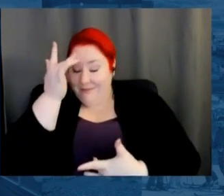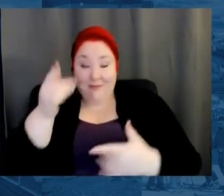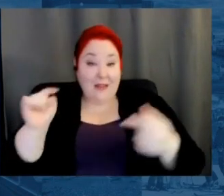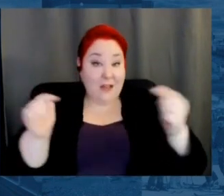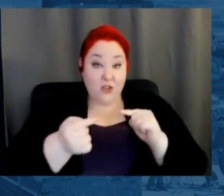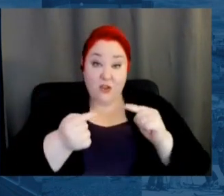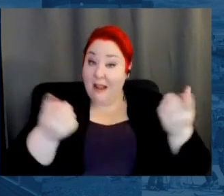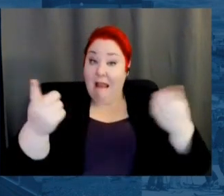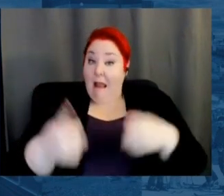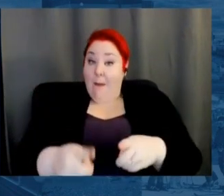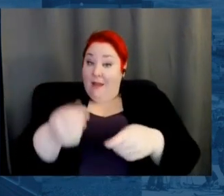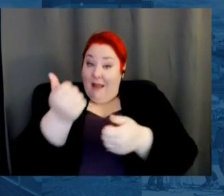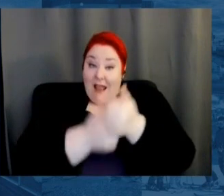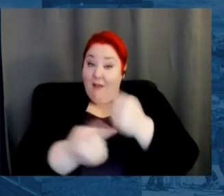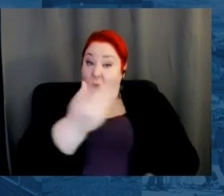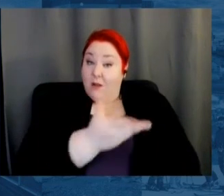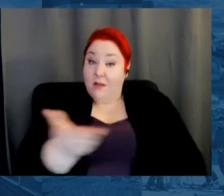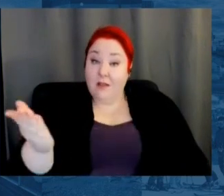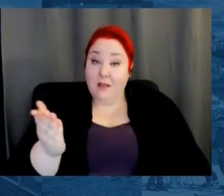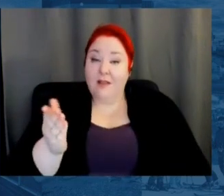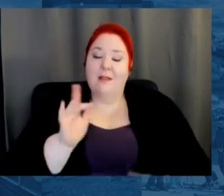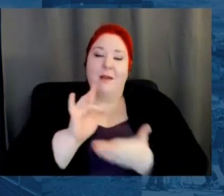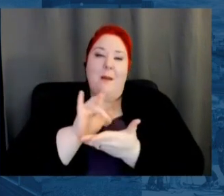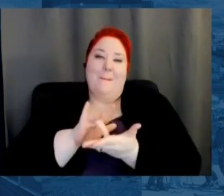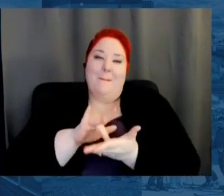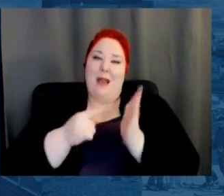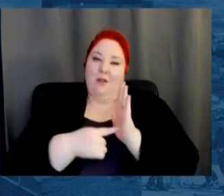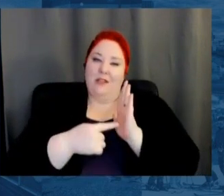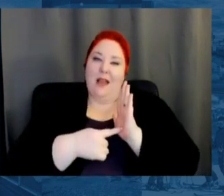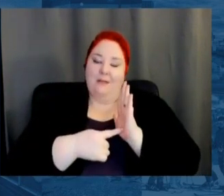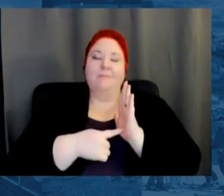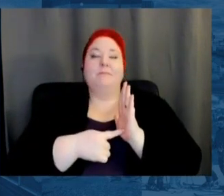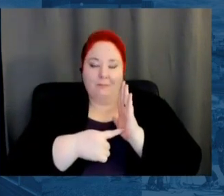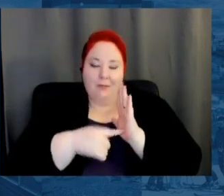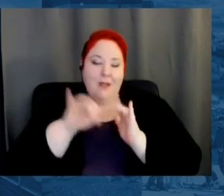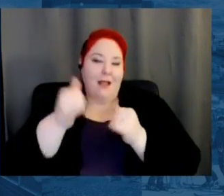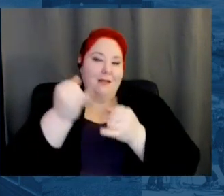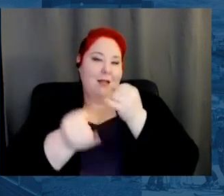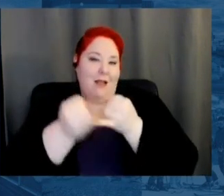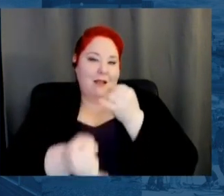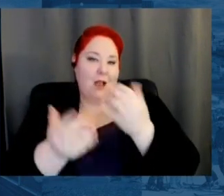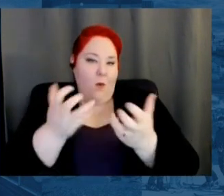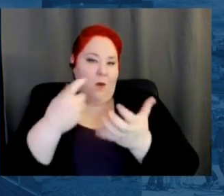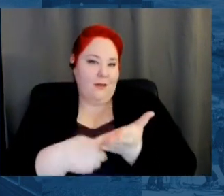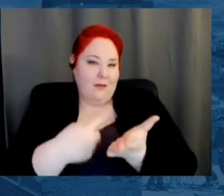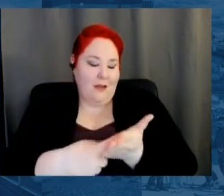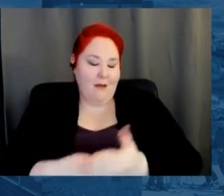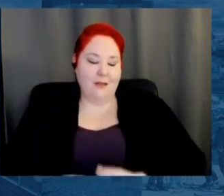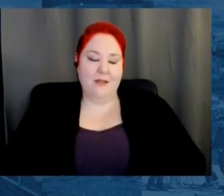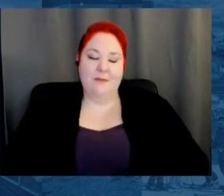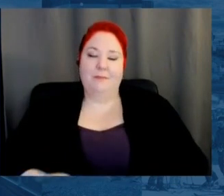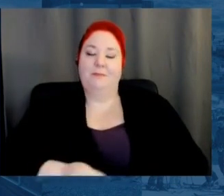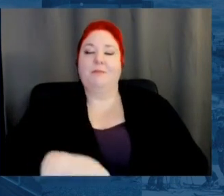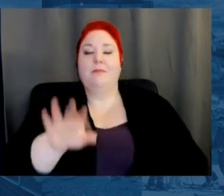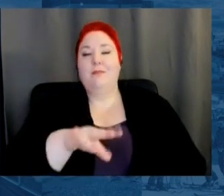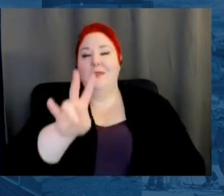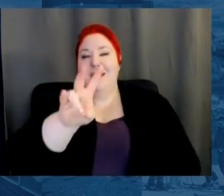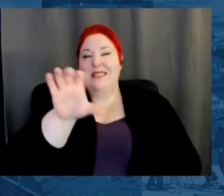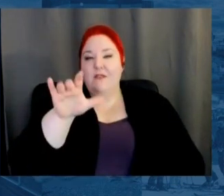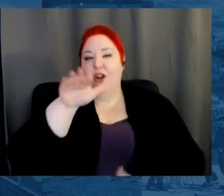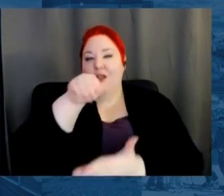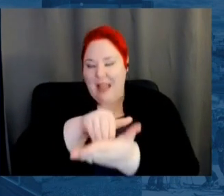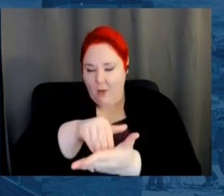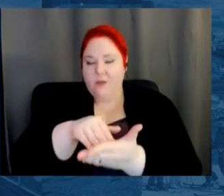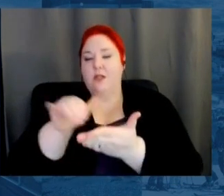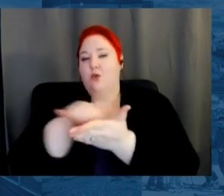anyone, is medical debt. That's the last thing I want to talk about here today. Roughly 700,000 New